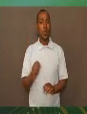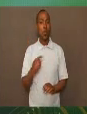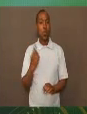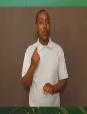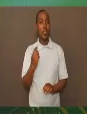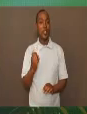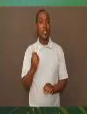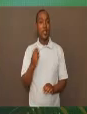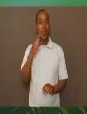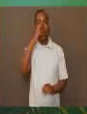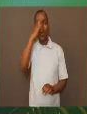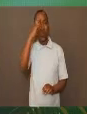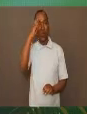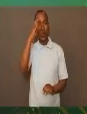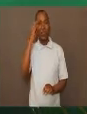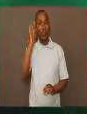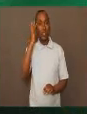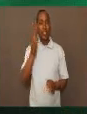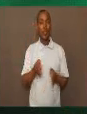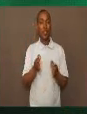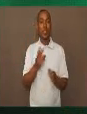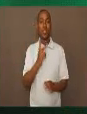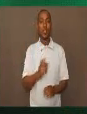always cause disease.